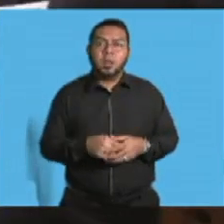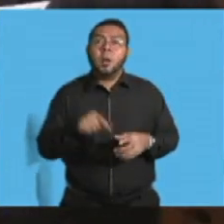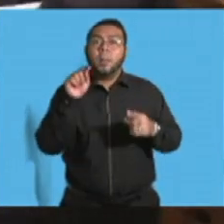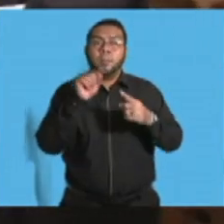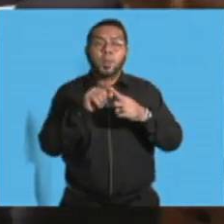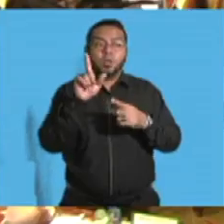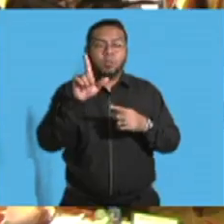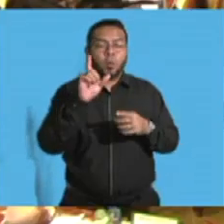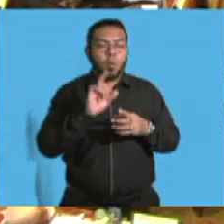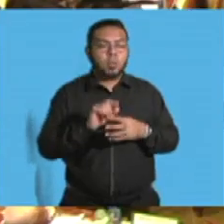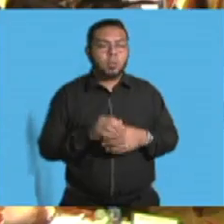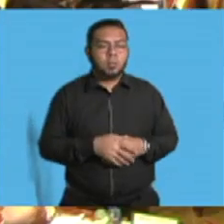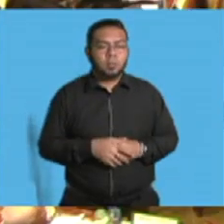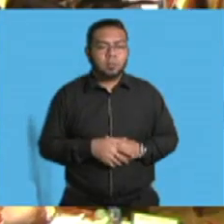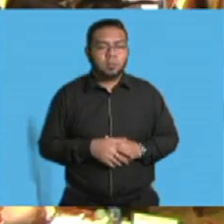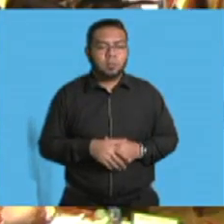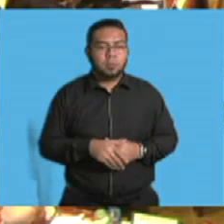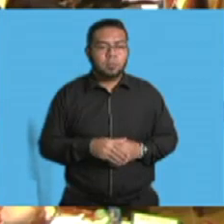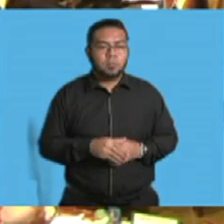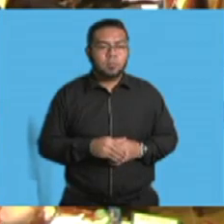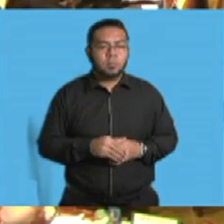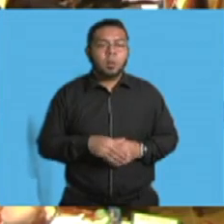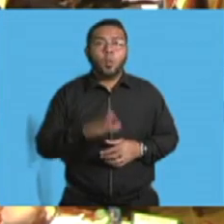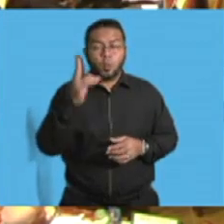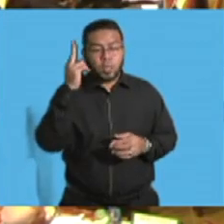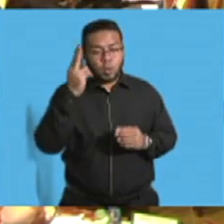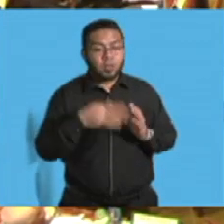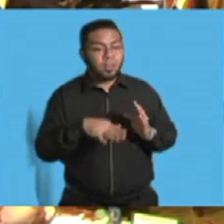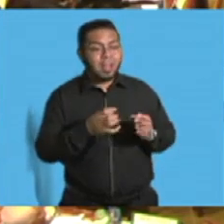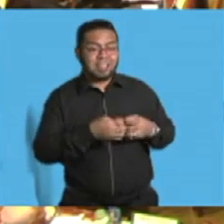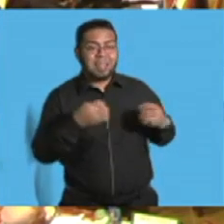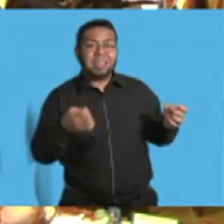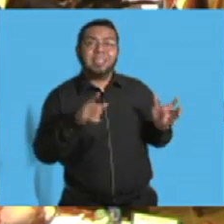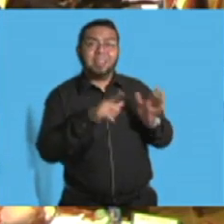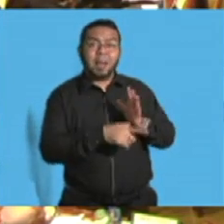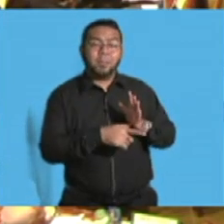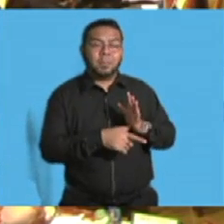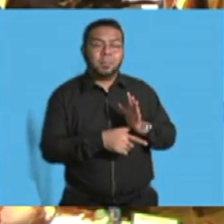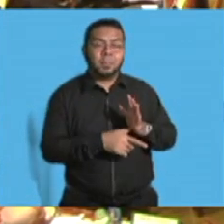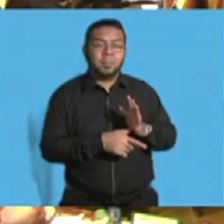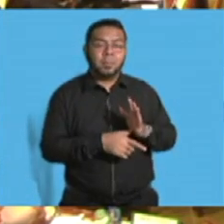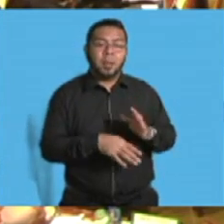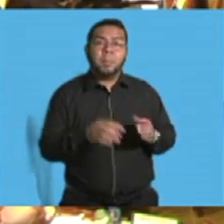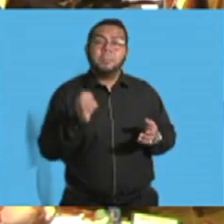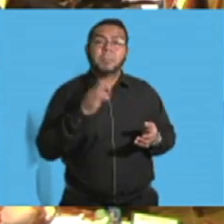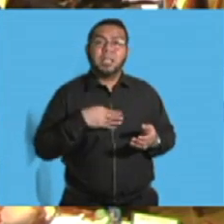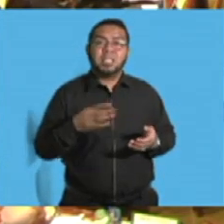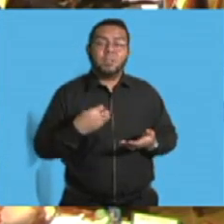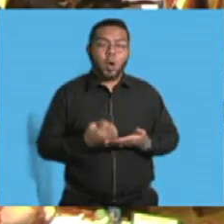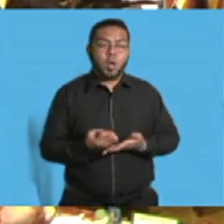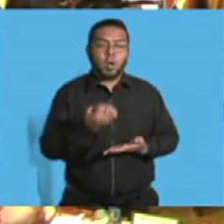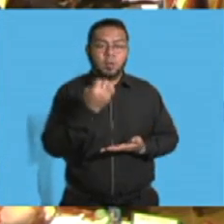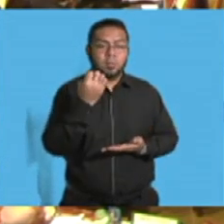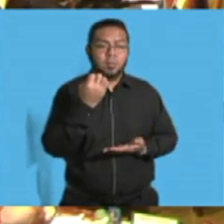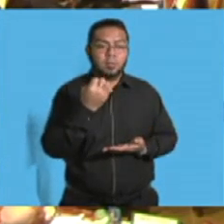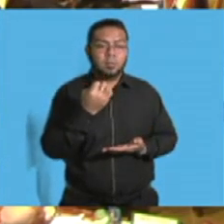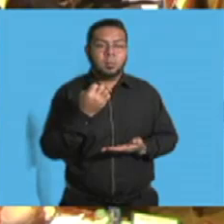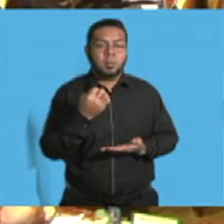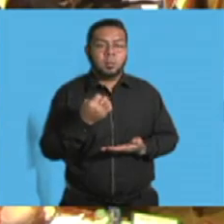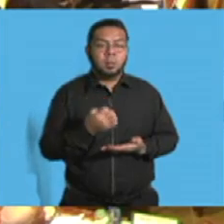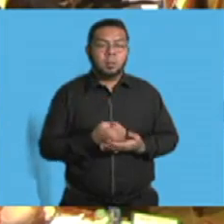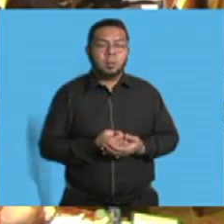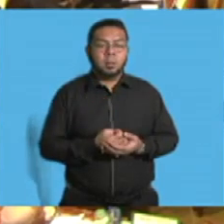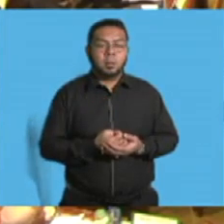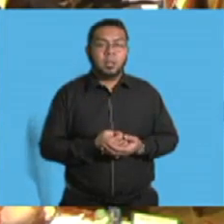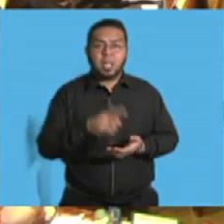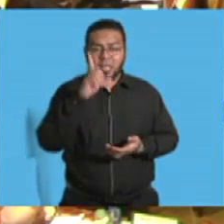Madam Speaker, we note the extended time that has been given to the Honourable Minister for Economy for his right of reply. Can you